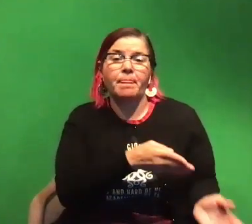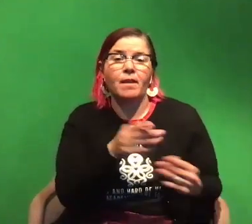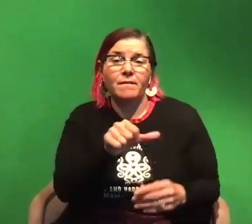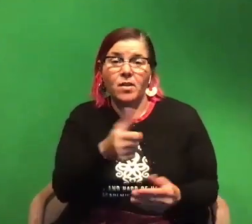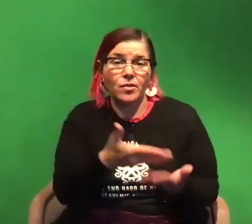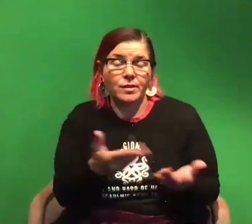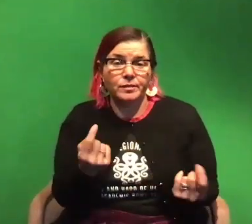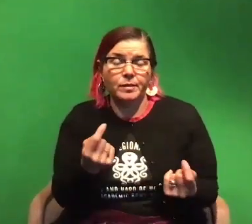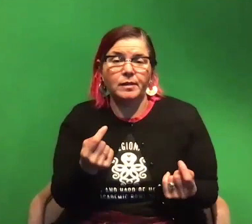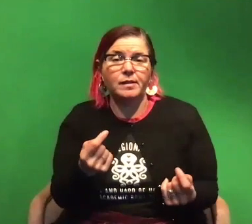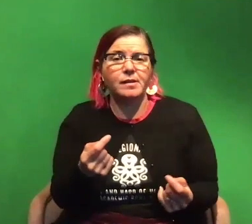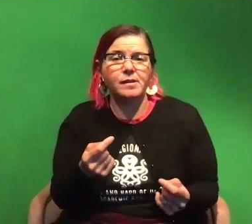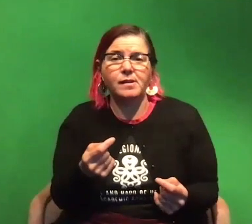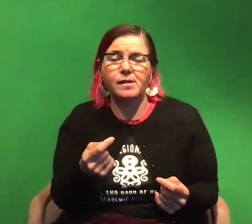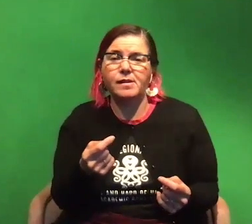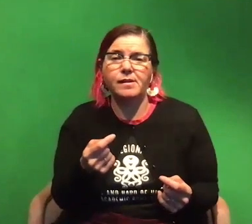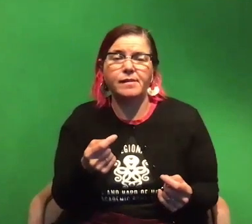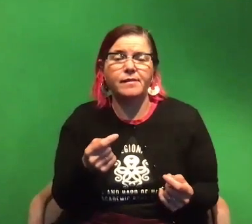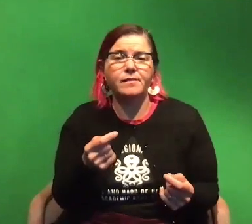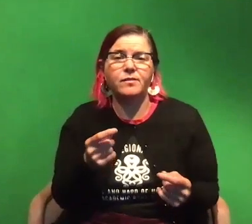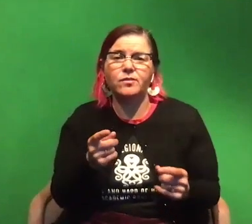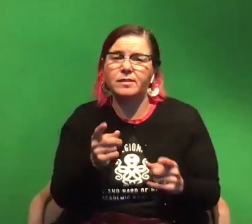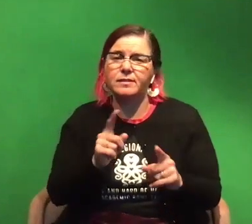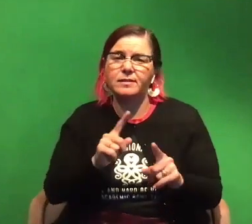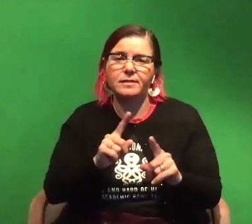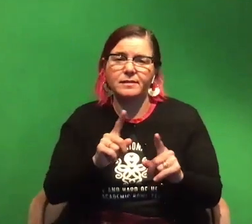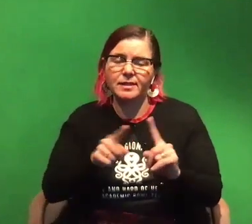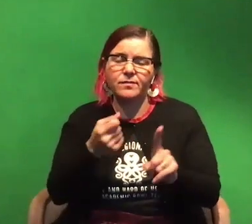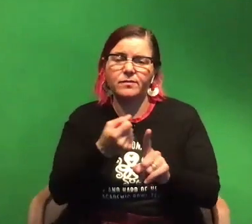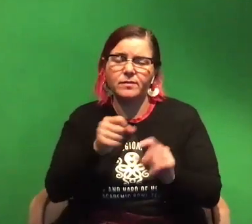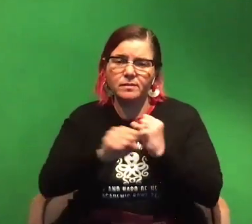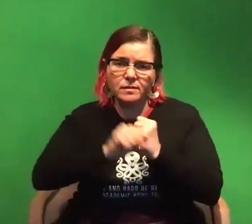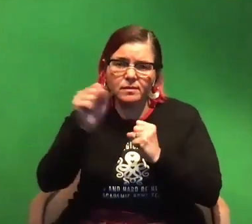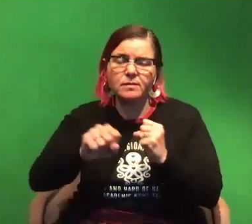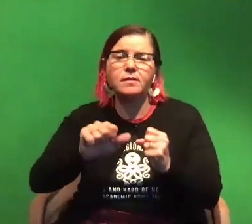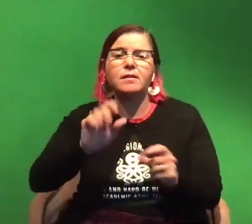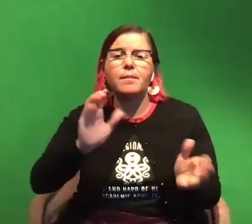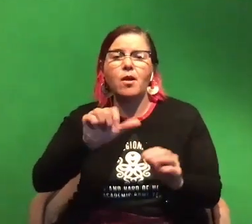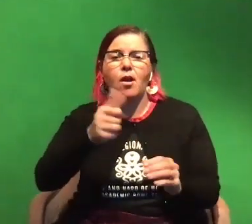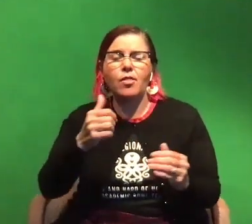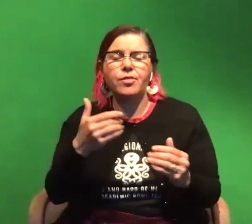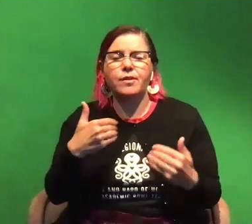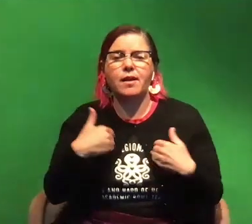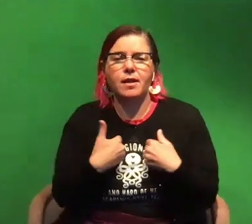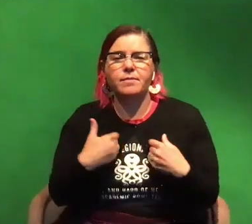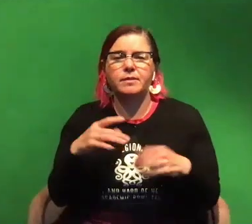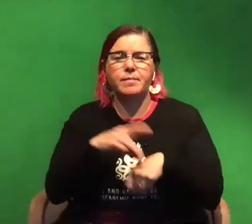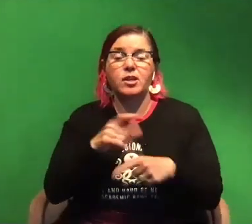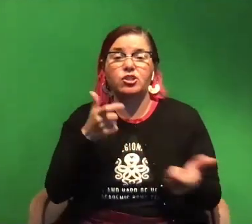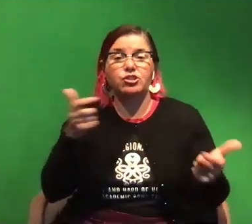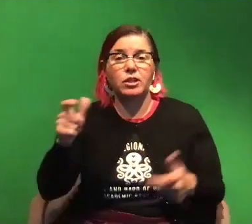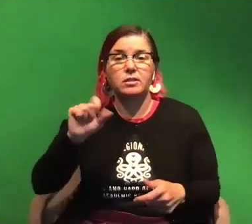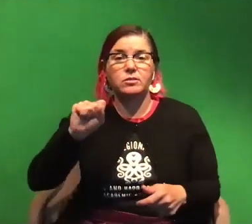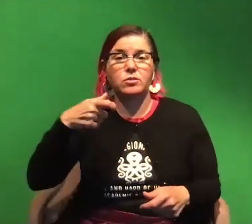have extreme exaggerations compared to a lot of other organisms on our planet. So you know, the giant squid